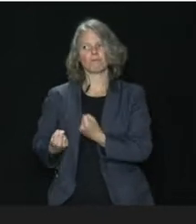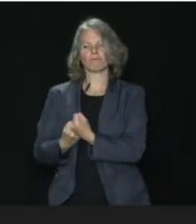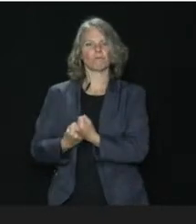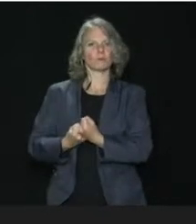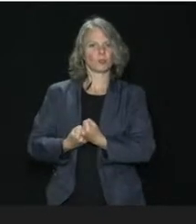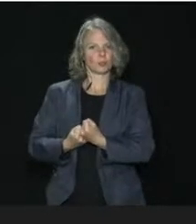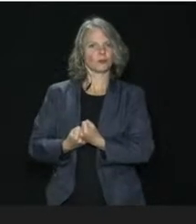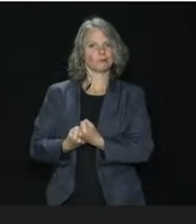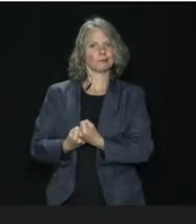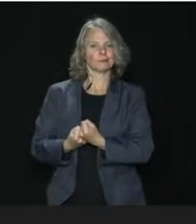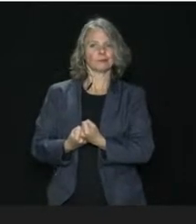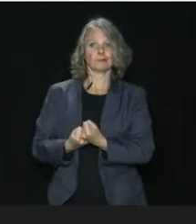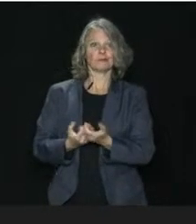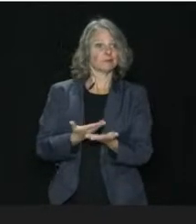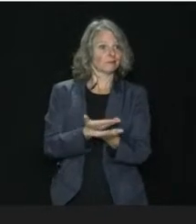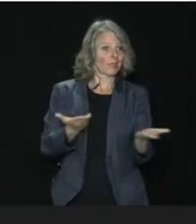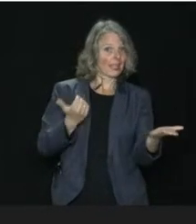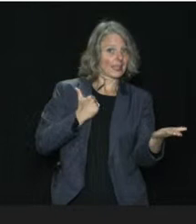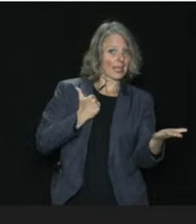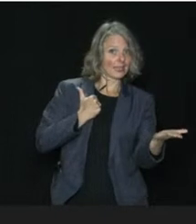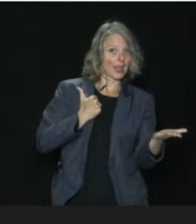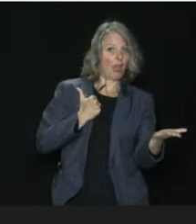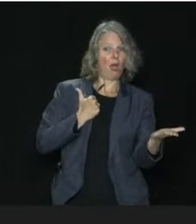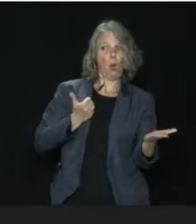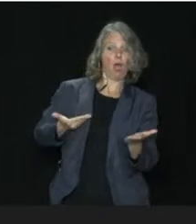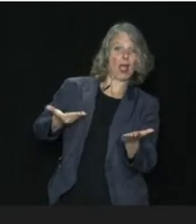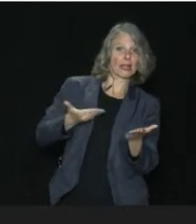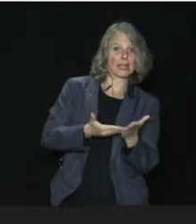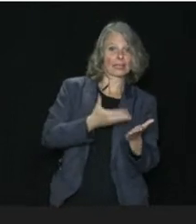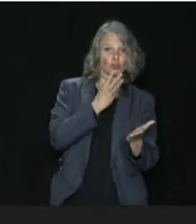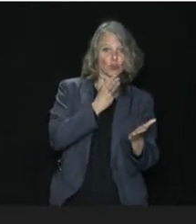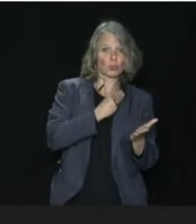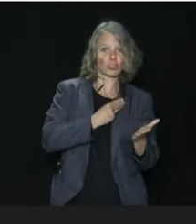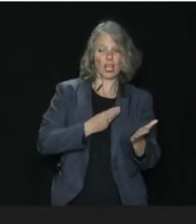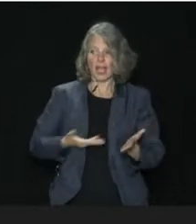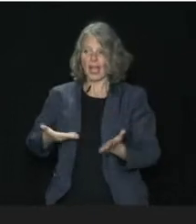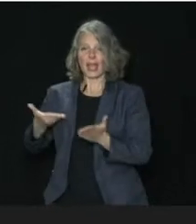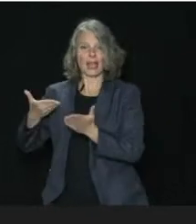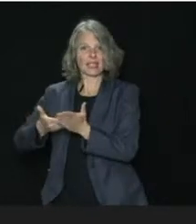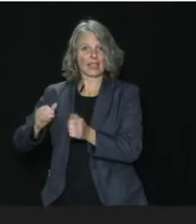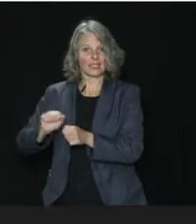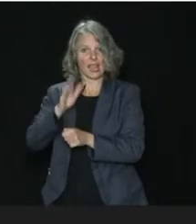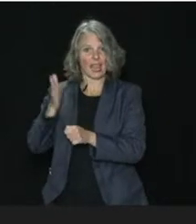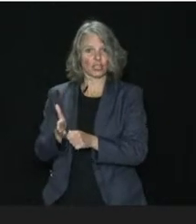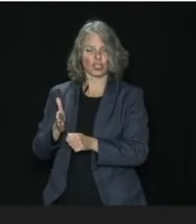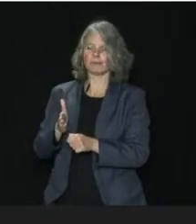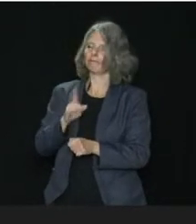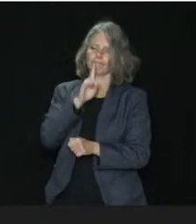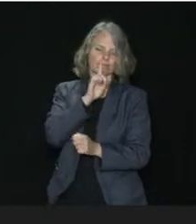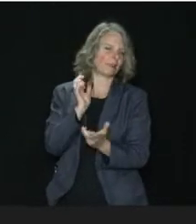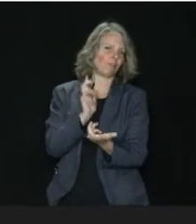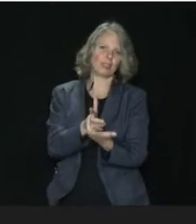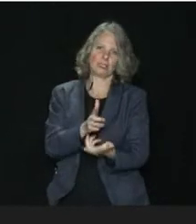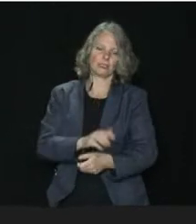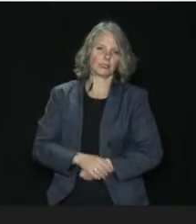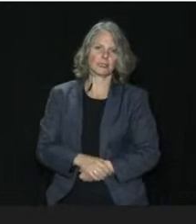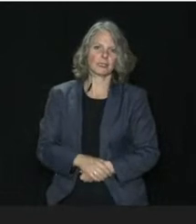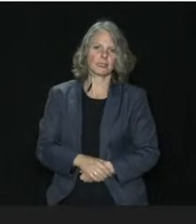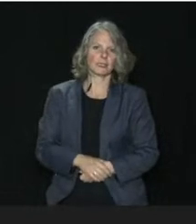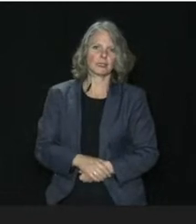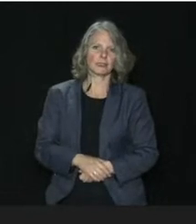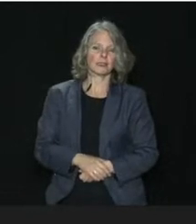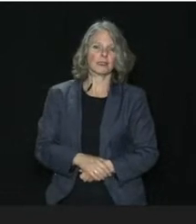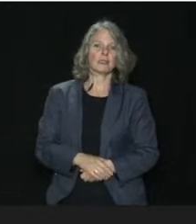is no place in Canada for anti-Semitism. There's no place for anti-Asian racism. There's